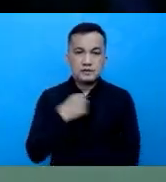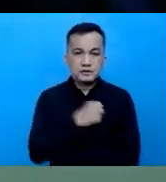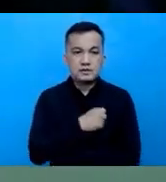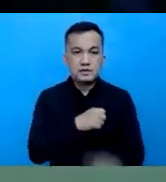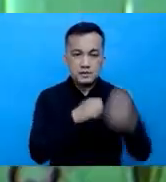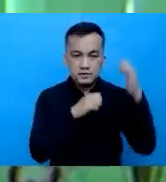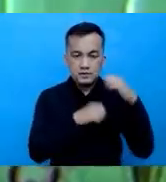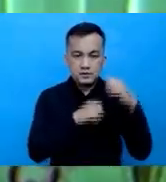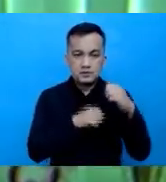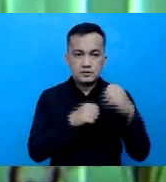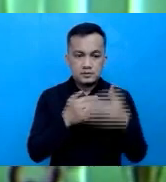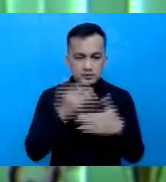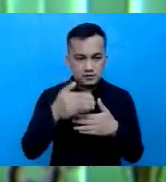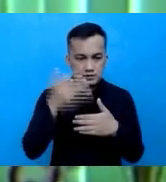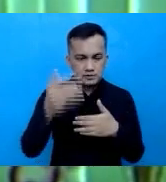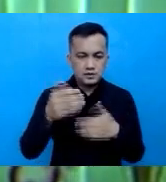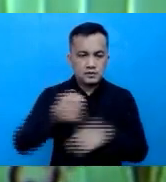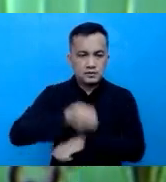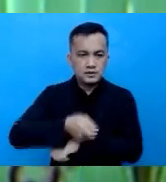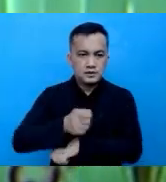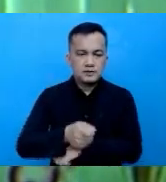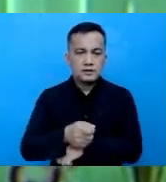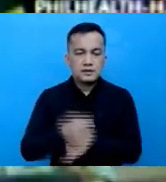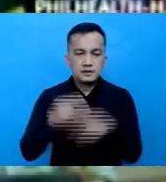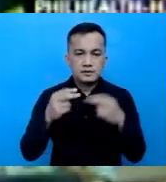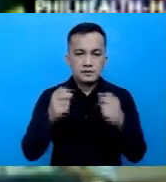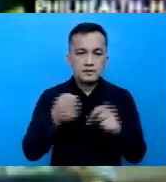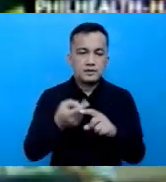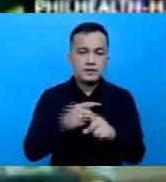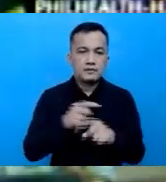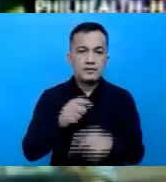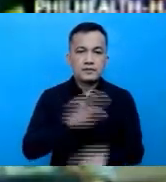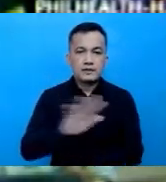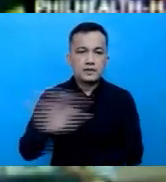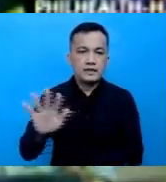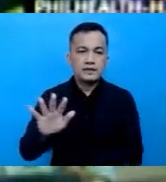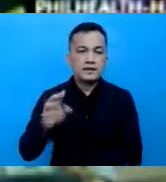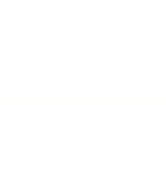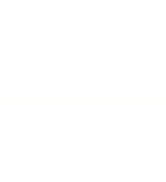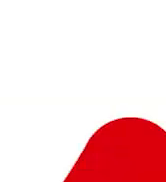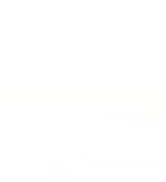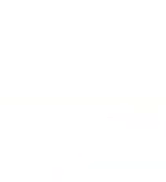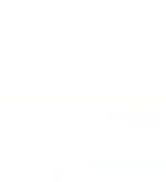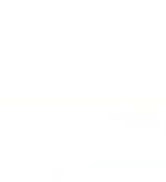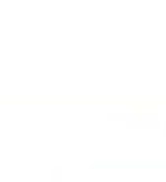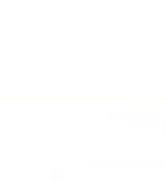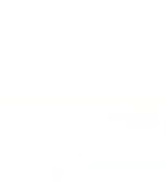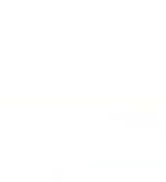susunod na pagdinig. Nagbabalita mula sa Frontline, Mean Los Baños, News 5.